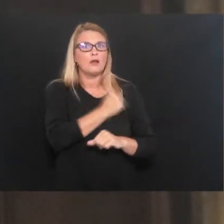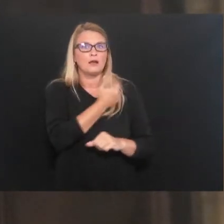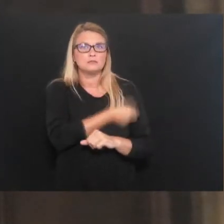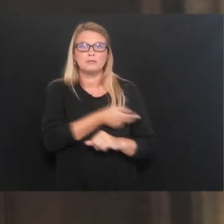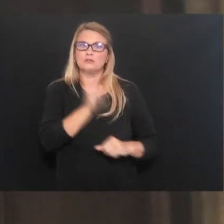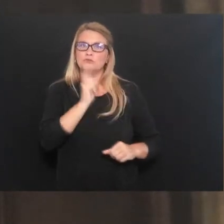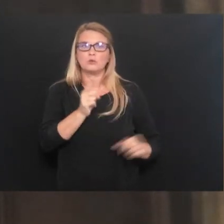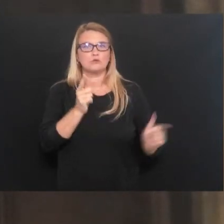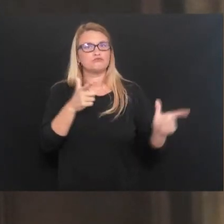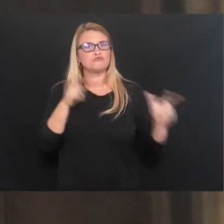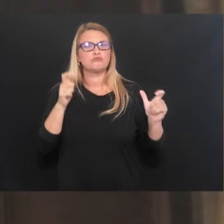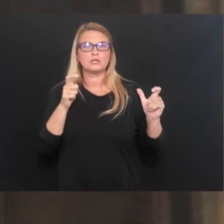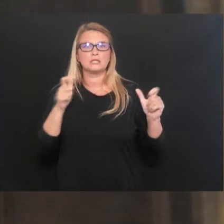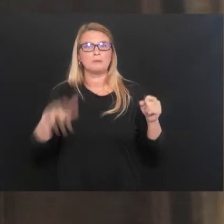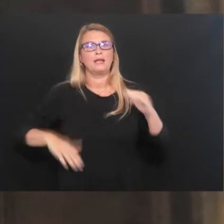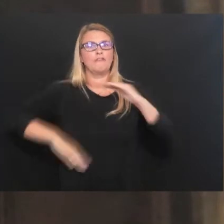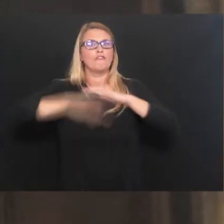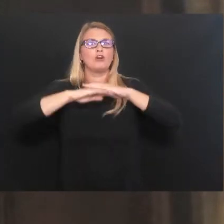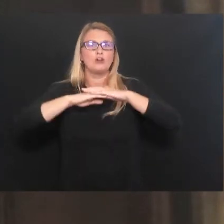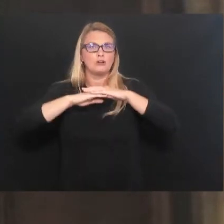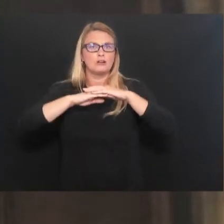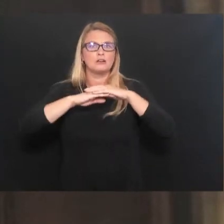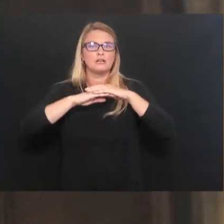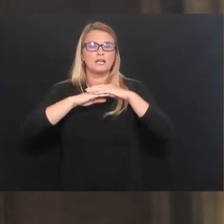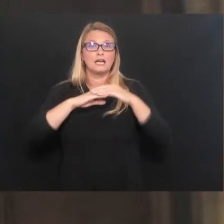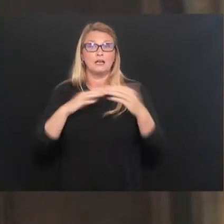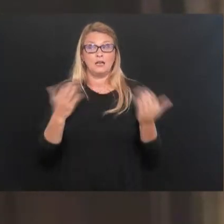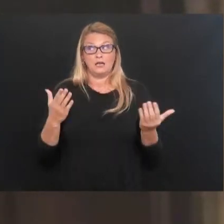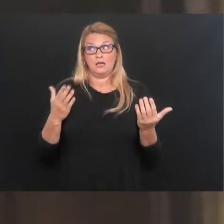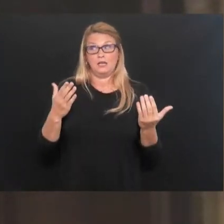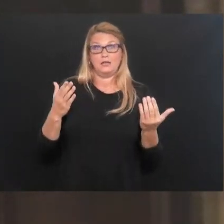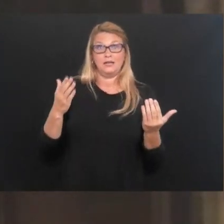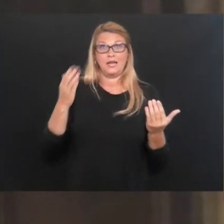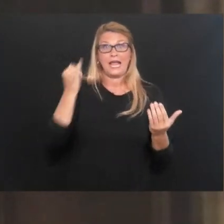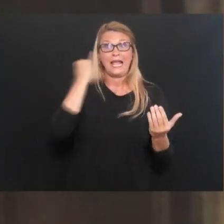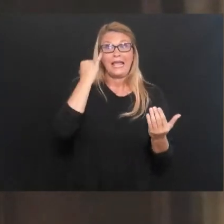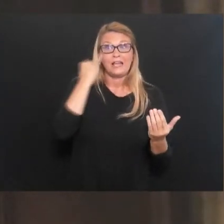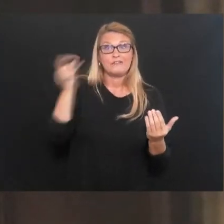very quickly come to capacity unless all run